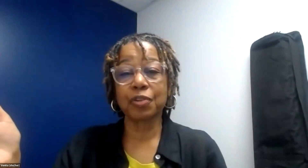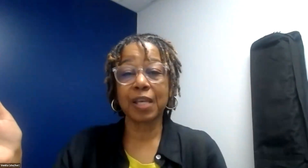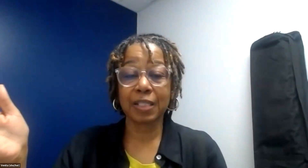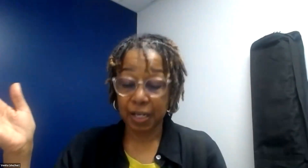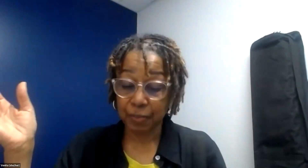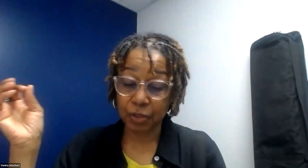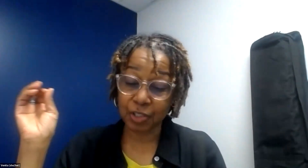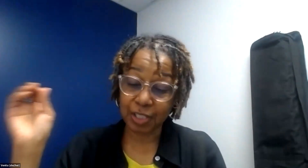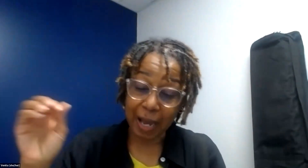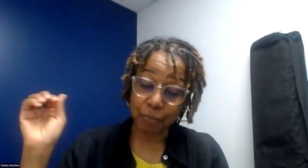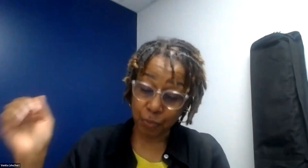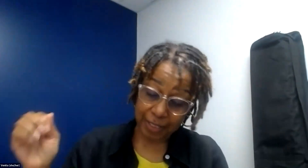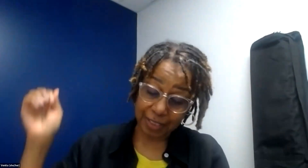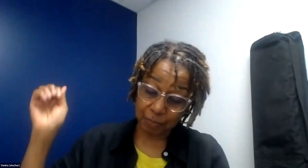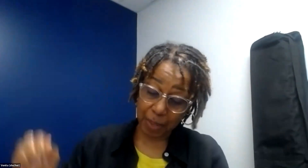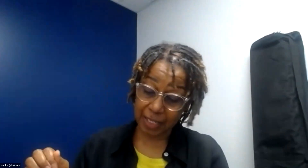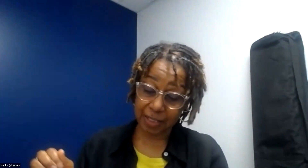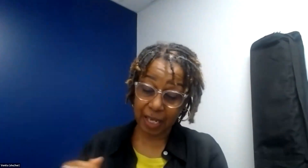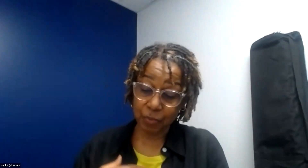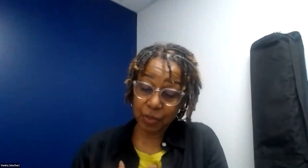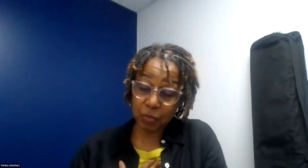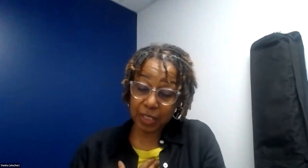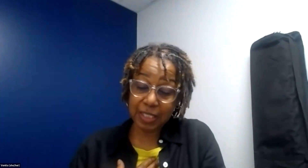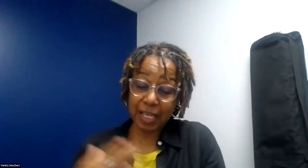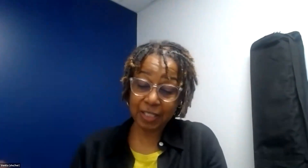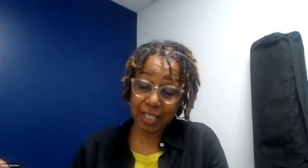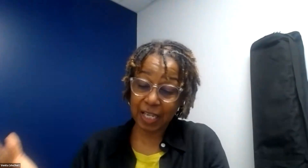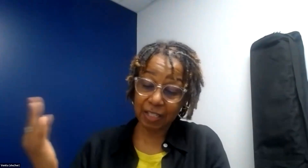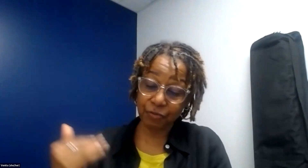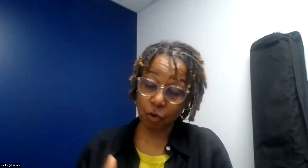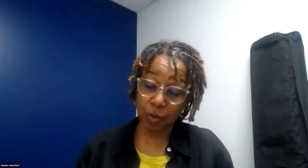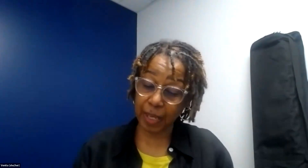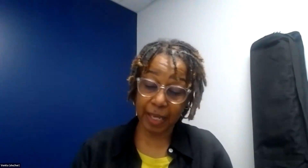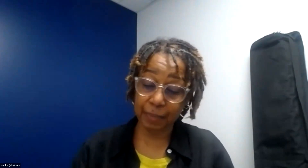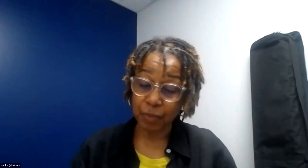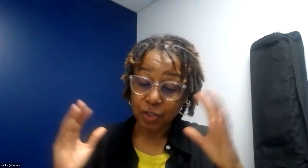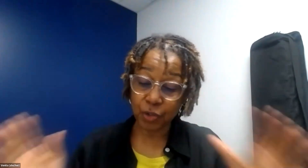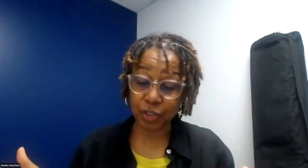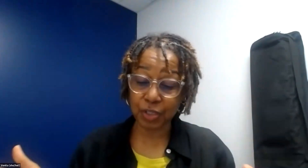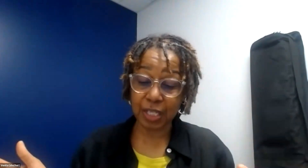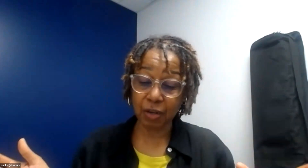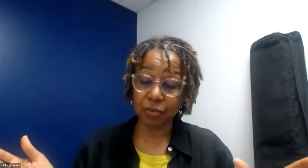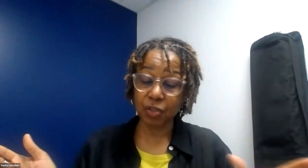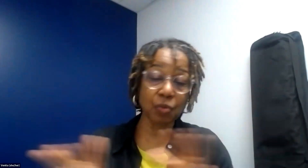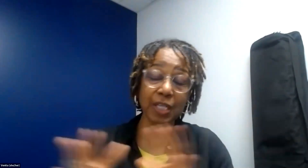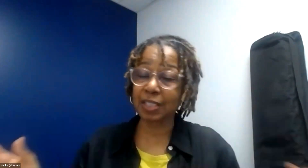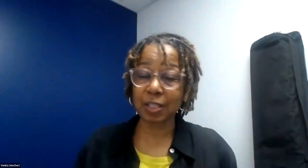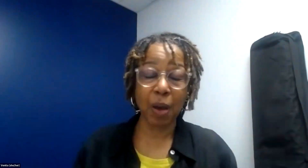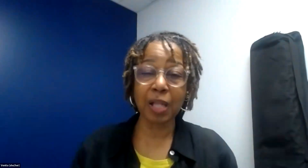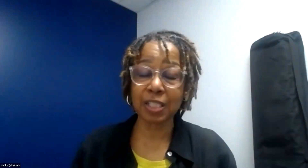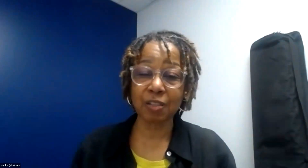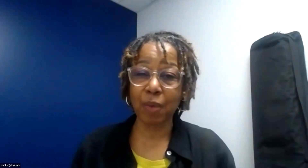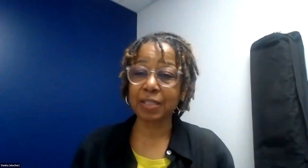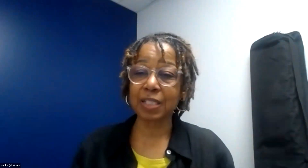thank you for that, Gabriel. Stop, rest, and pace. And we need to educate and inform and trust yourselves. Don't get